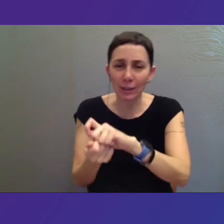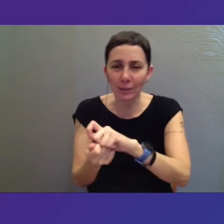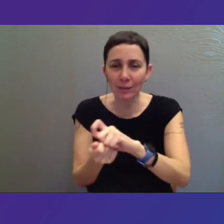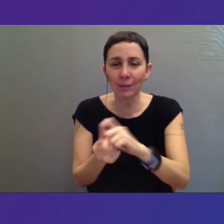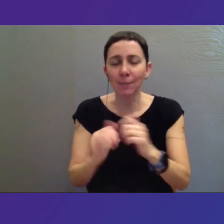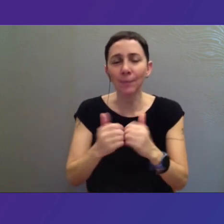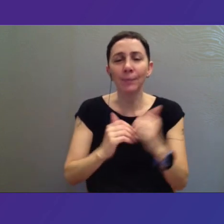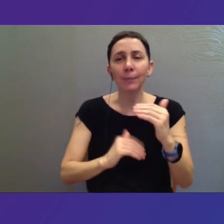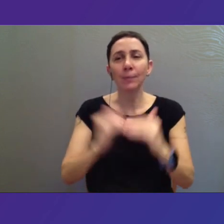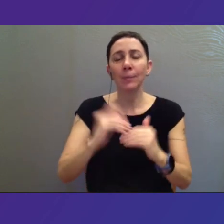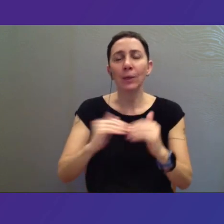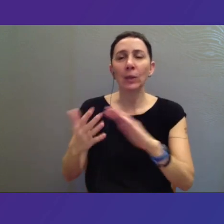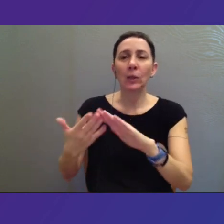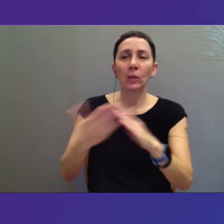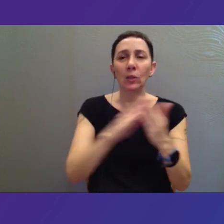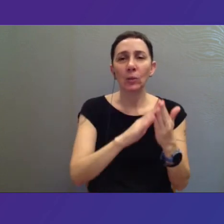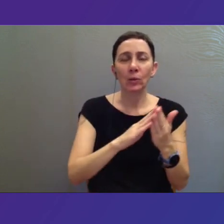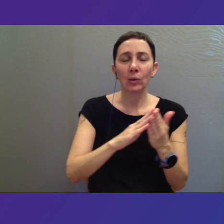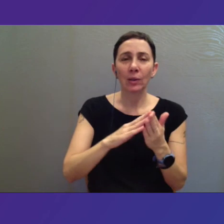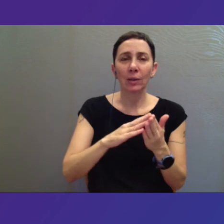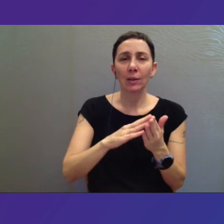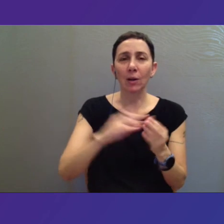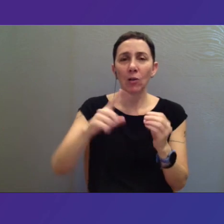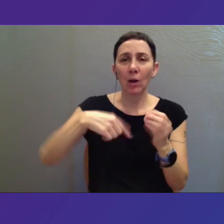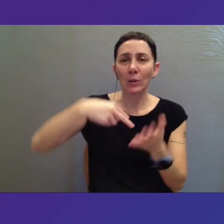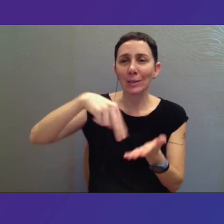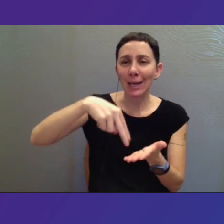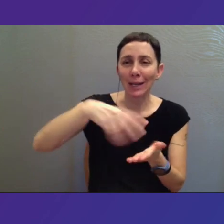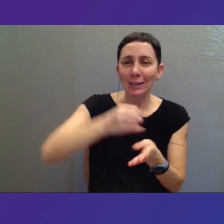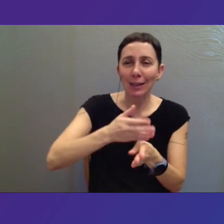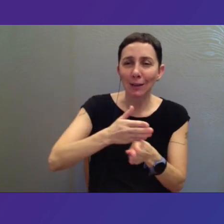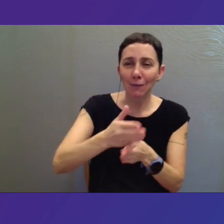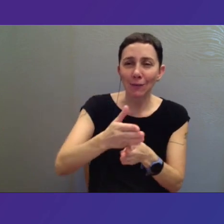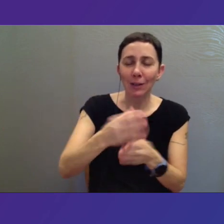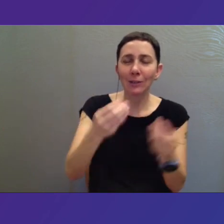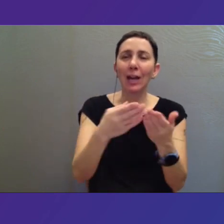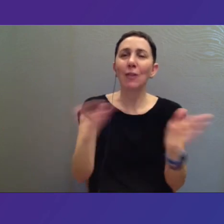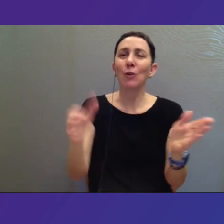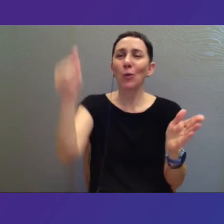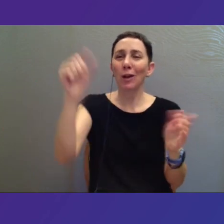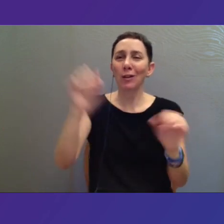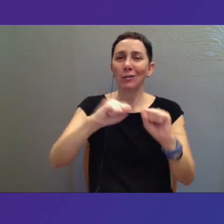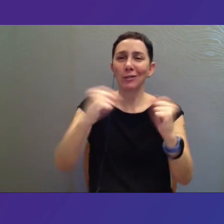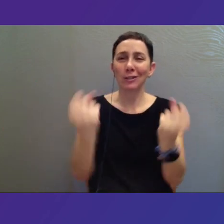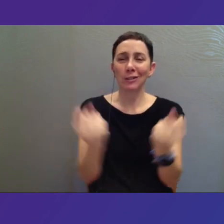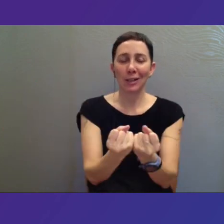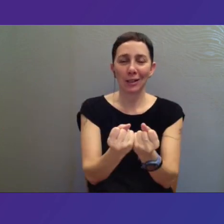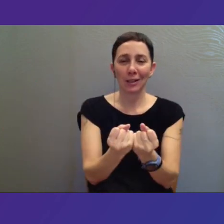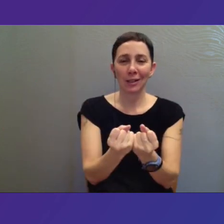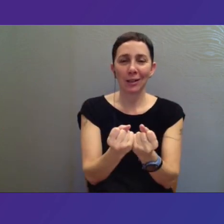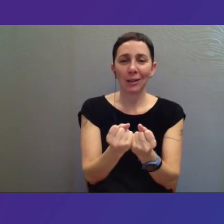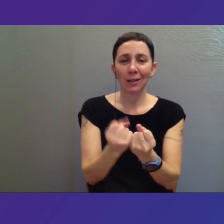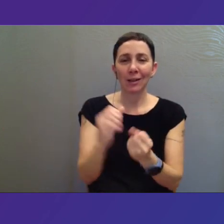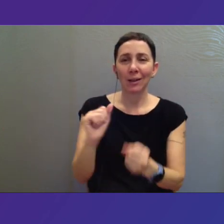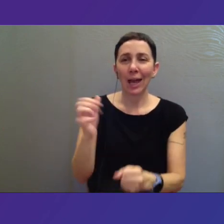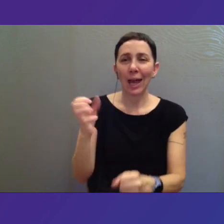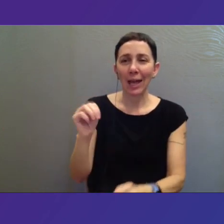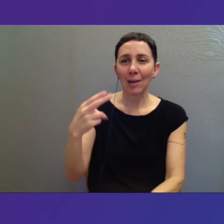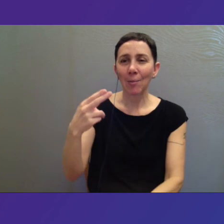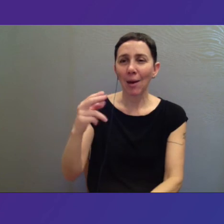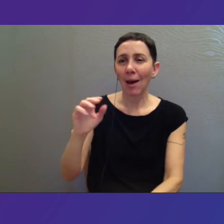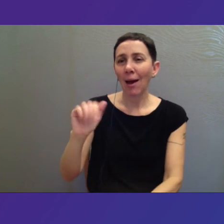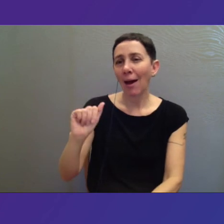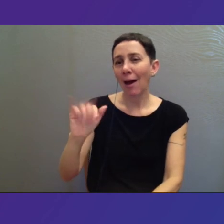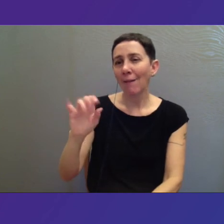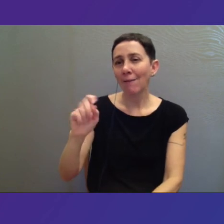dance will demand for the dance field and the wider society as we know it. We will be joined by Adham Hafez,